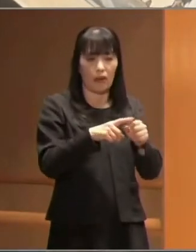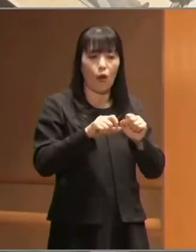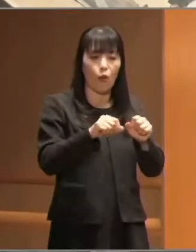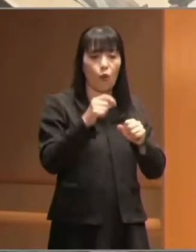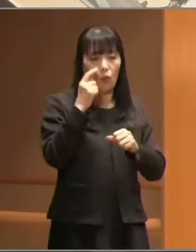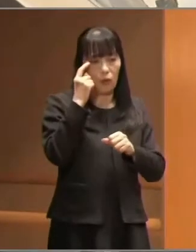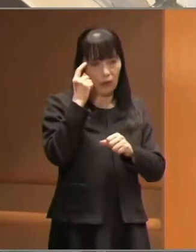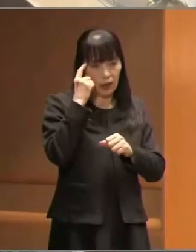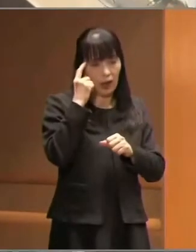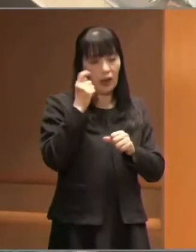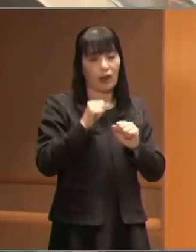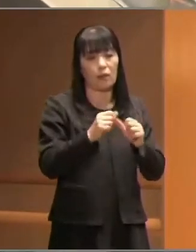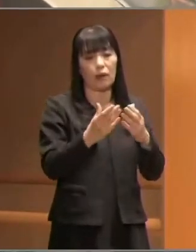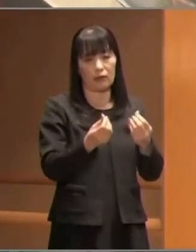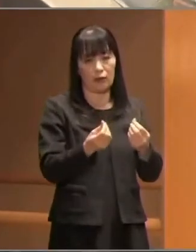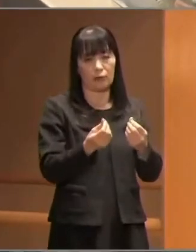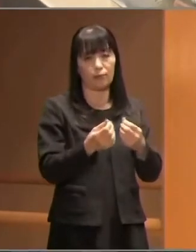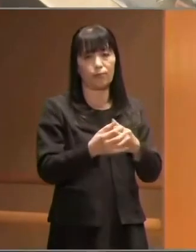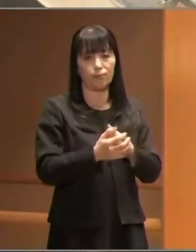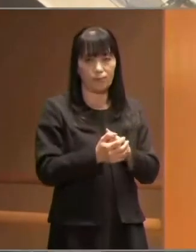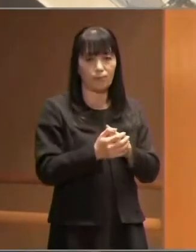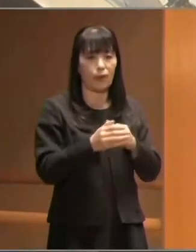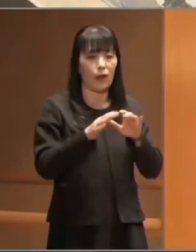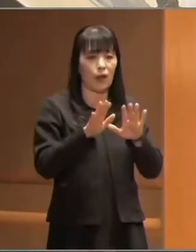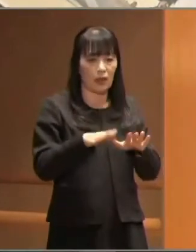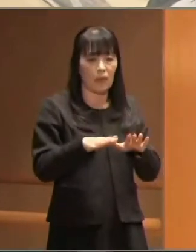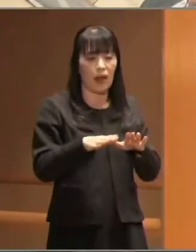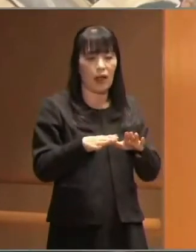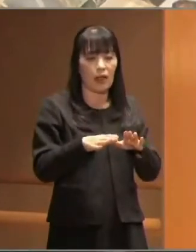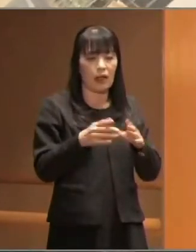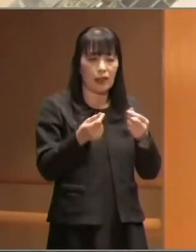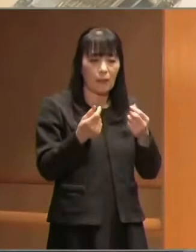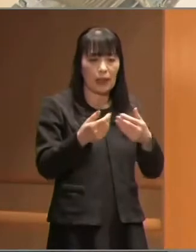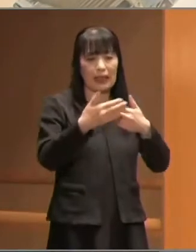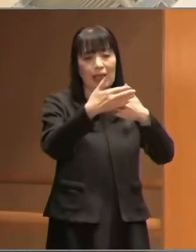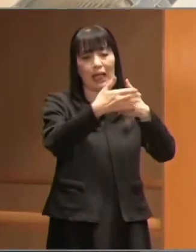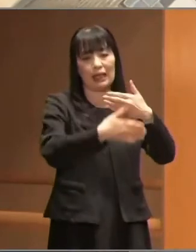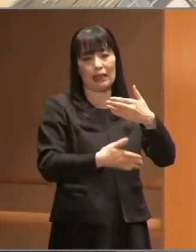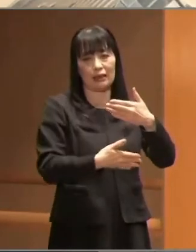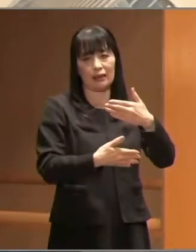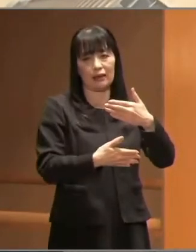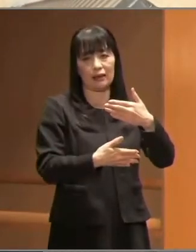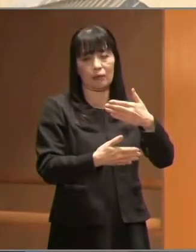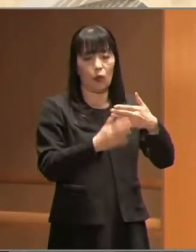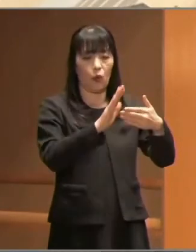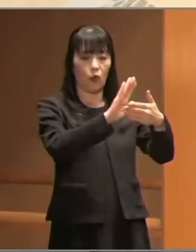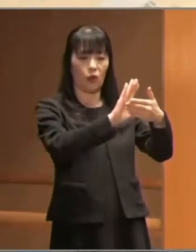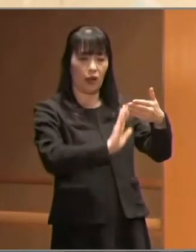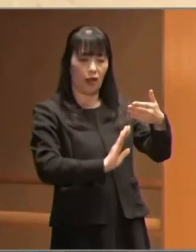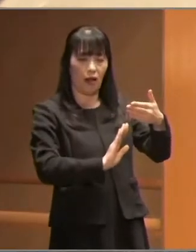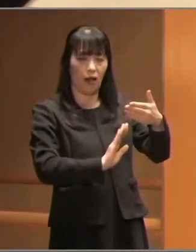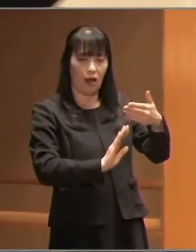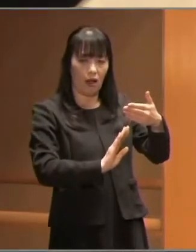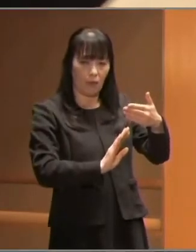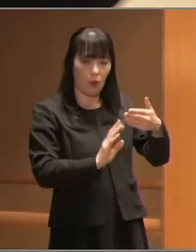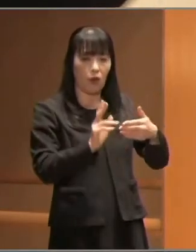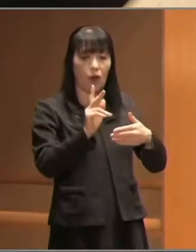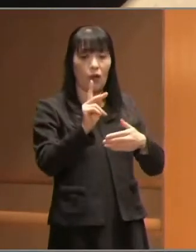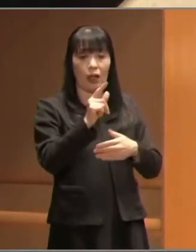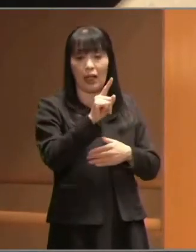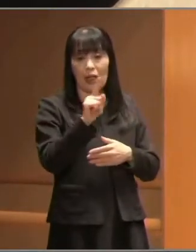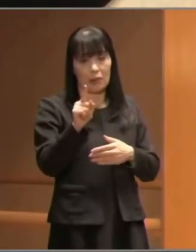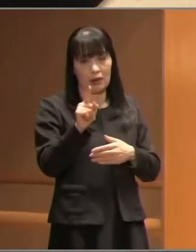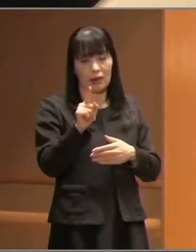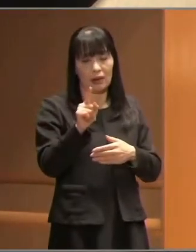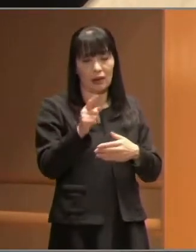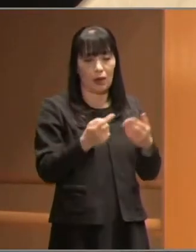if I observe that. And of course, now the exterior wall and interior wall are